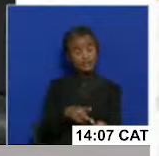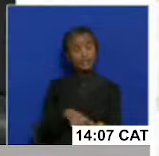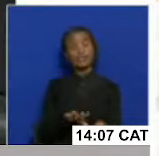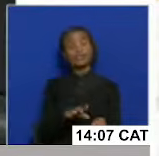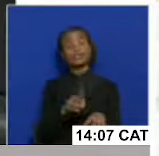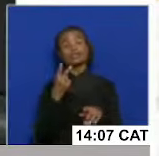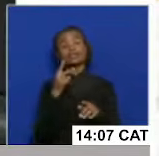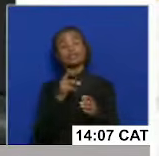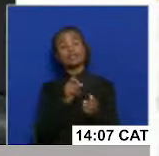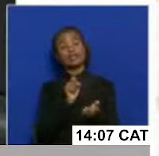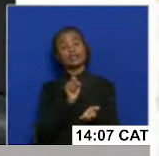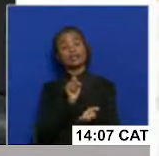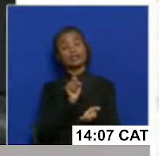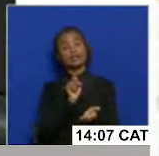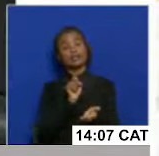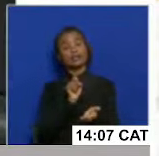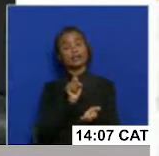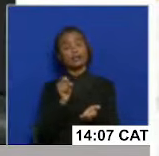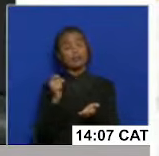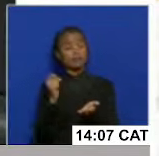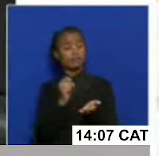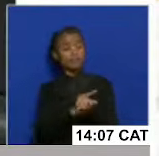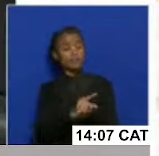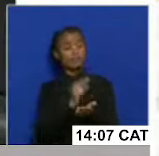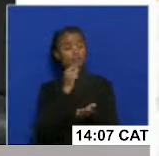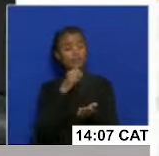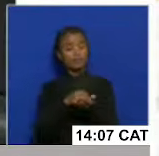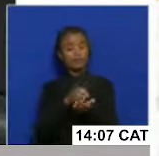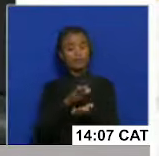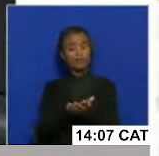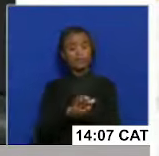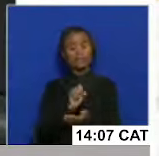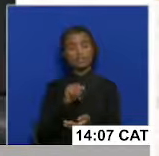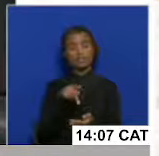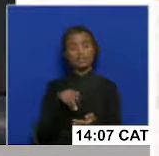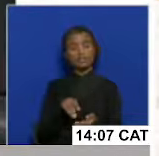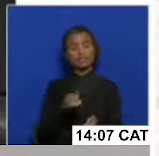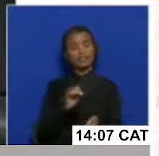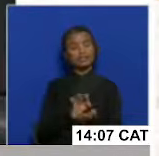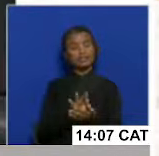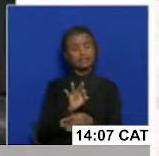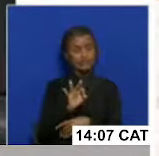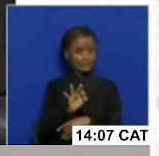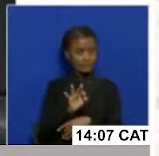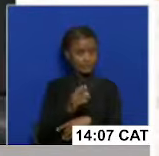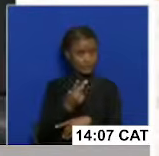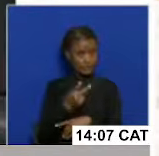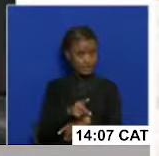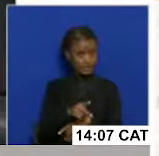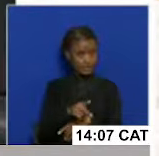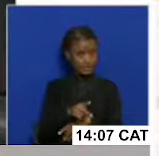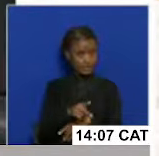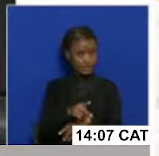we book them at SAP 13? I'll come back to that message. Do you see the message Okay. immediately beneath